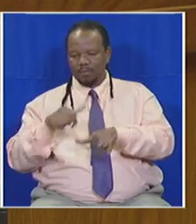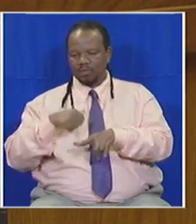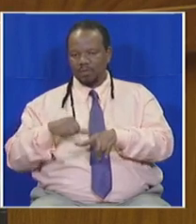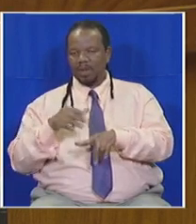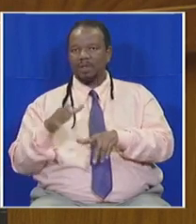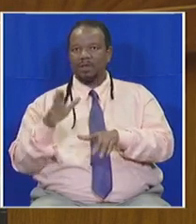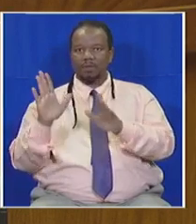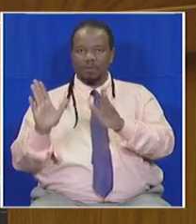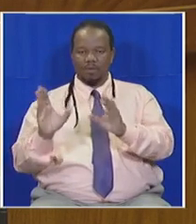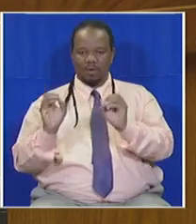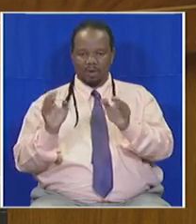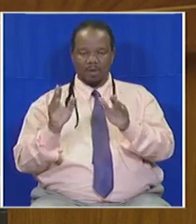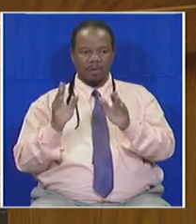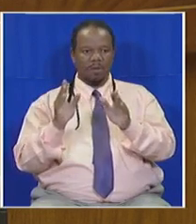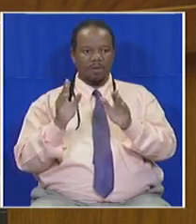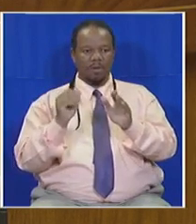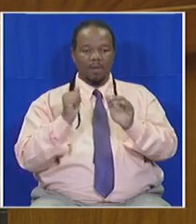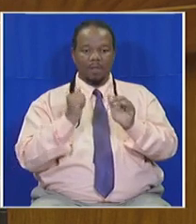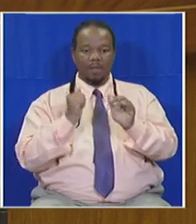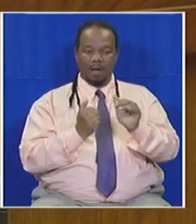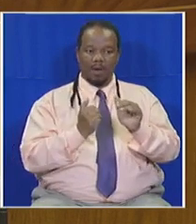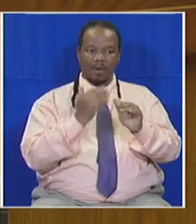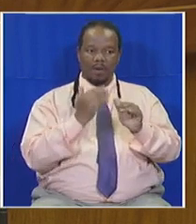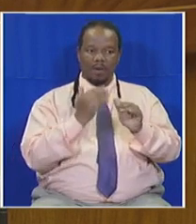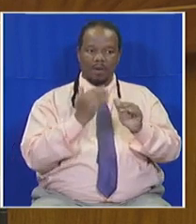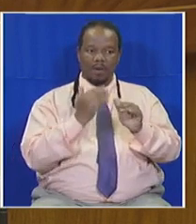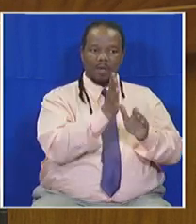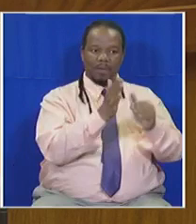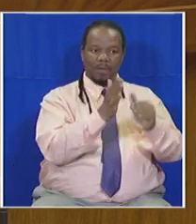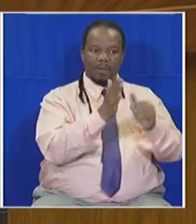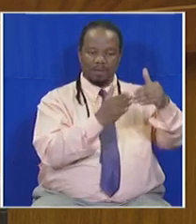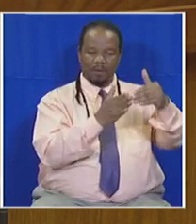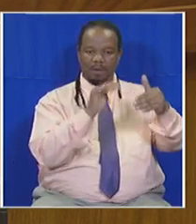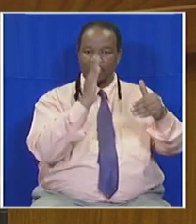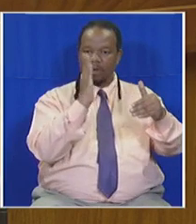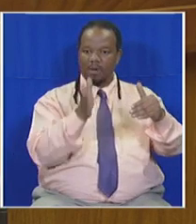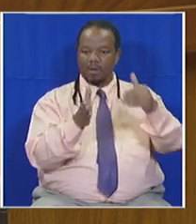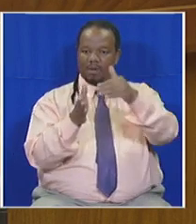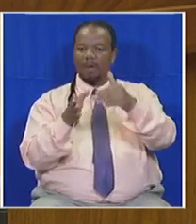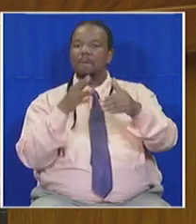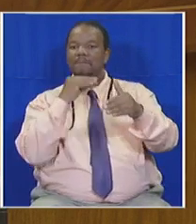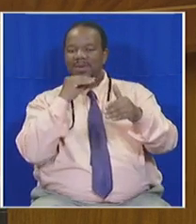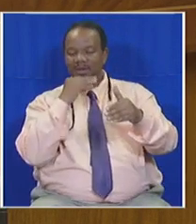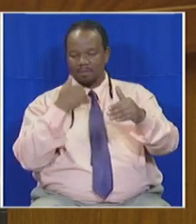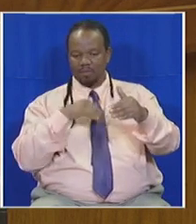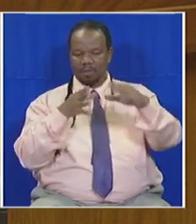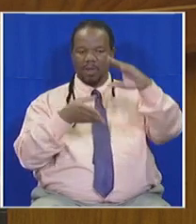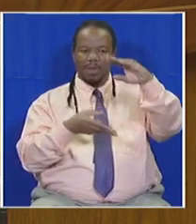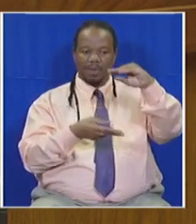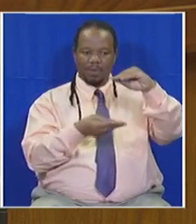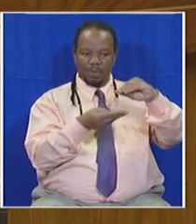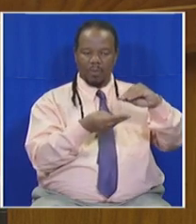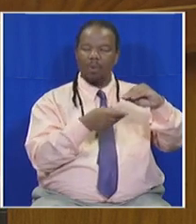The demarcation process will reduce even these even further as we pursue our quest for